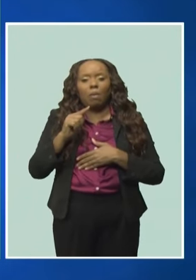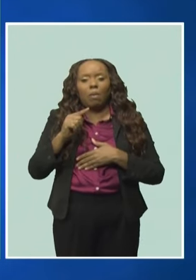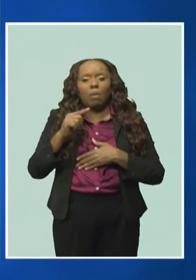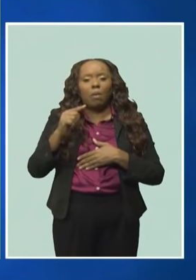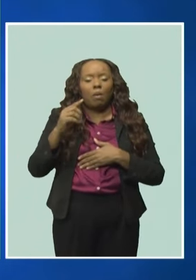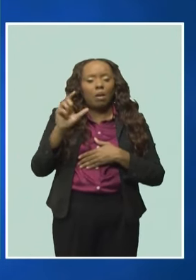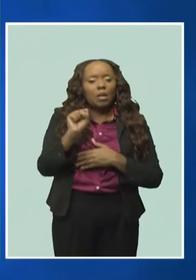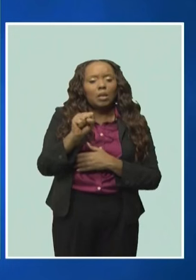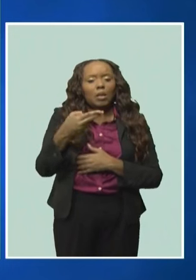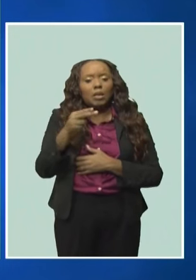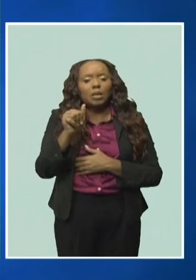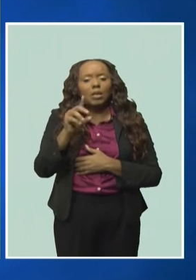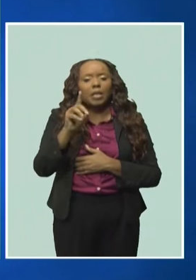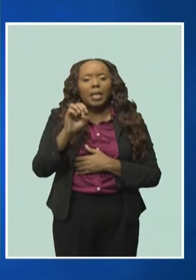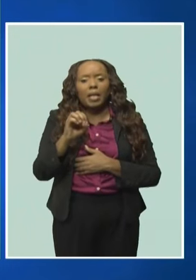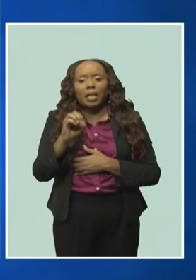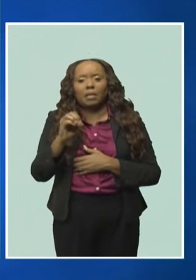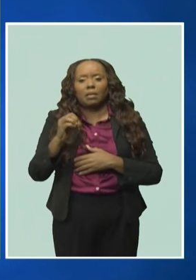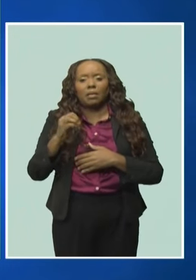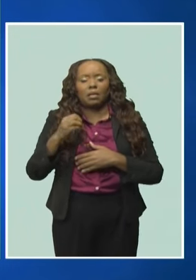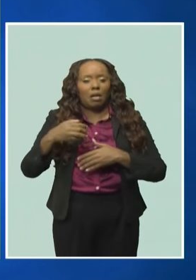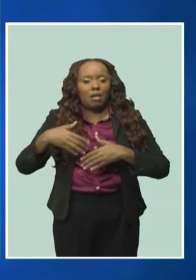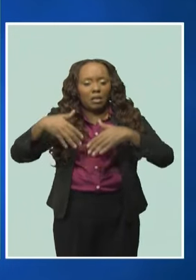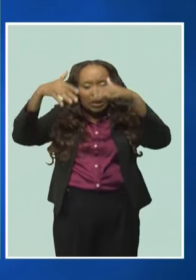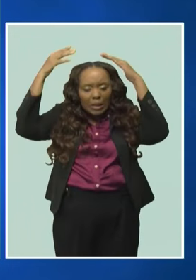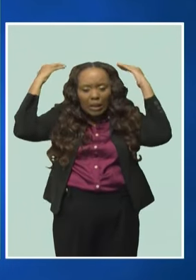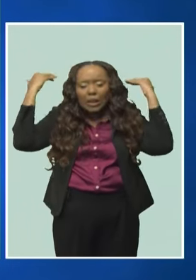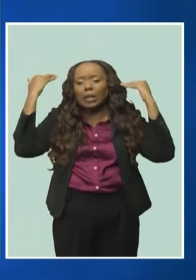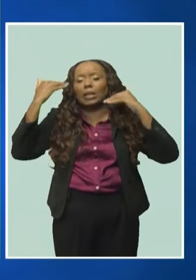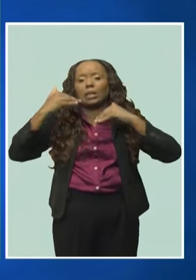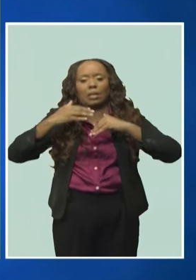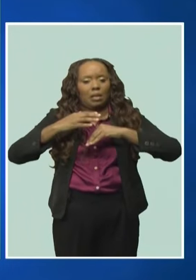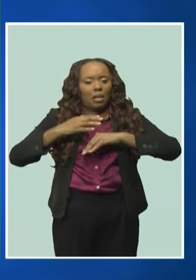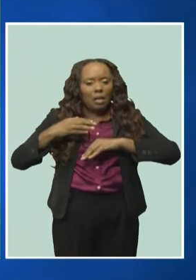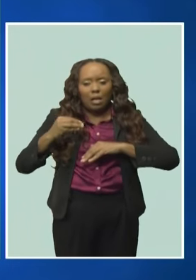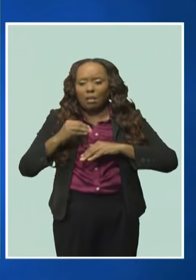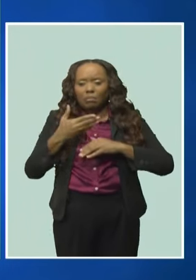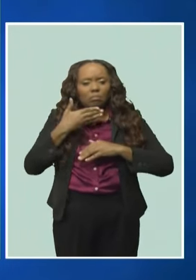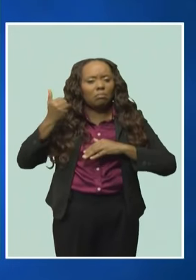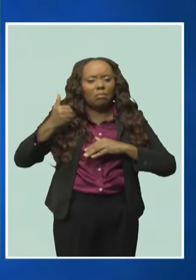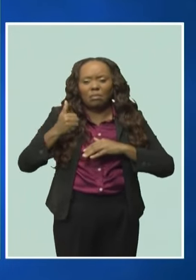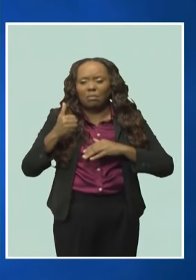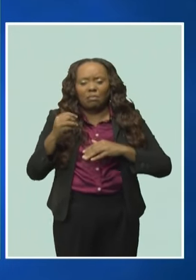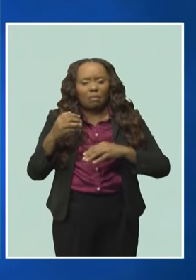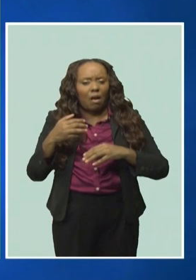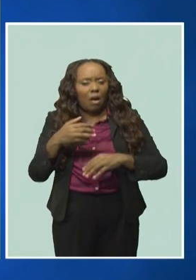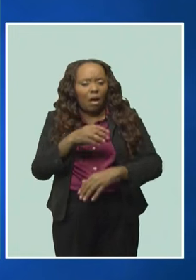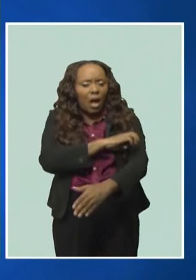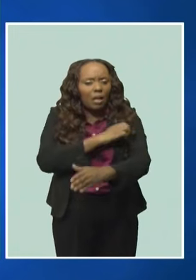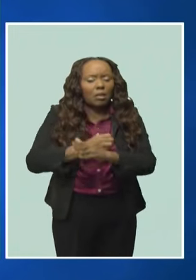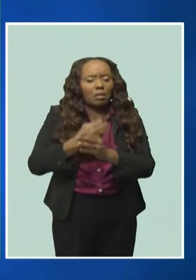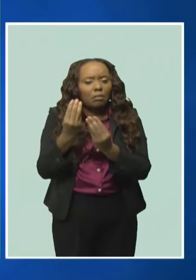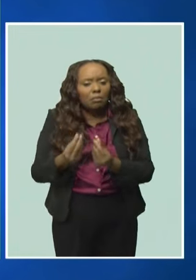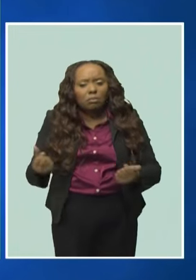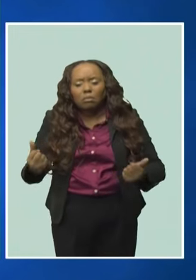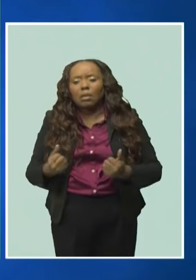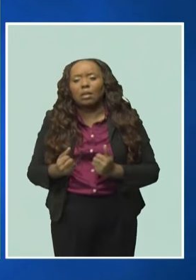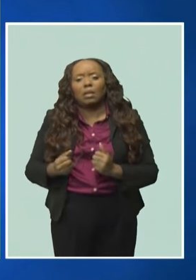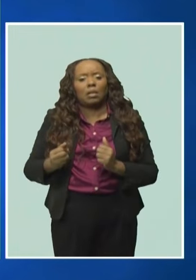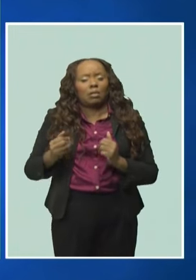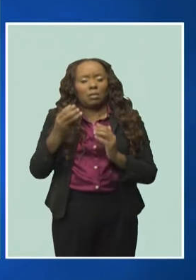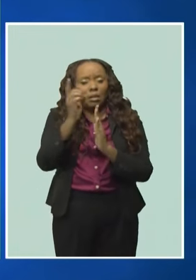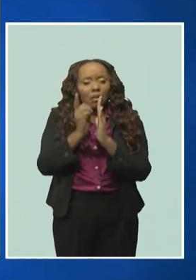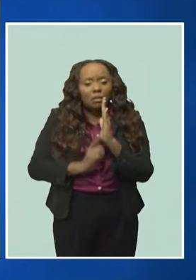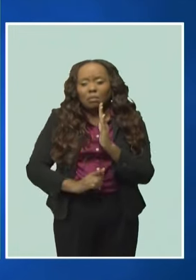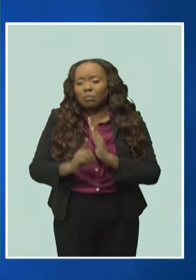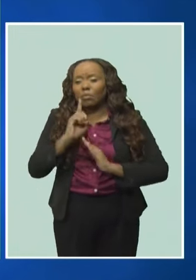you to incorporate energy efficient solutions and to design infrastructure and spaces